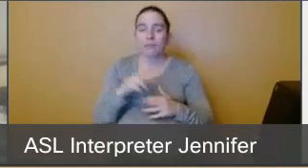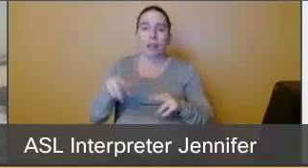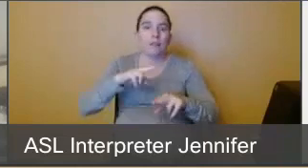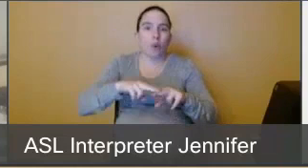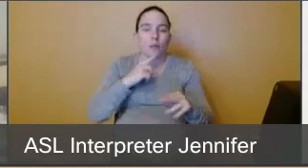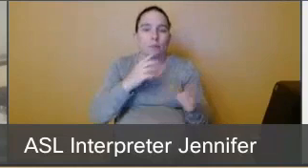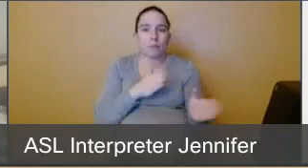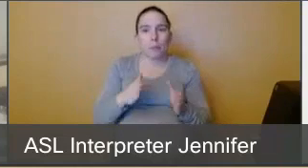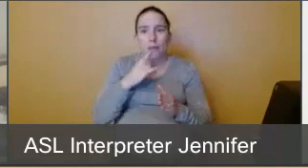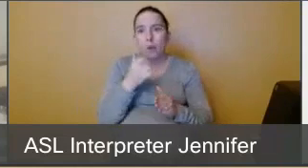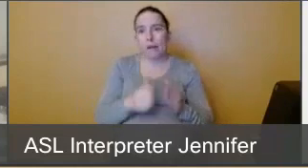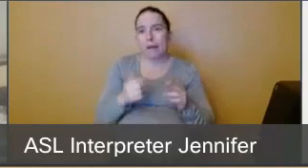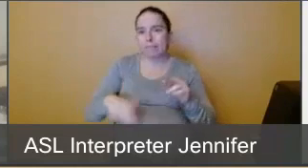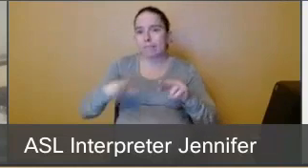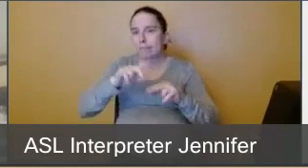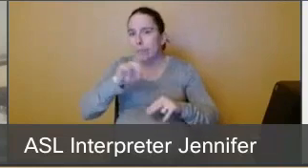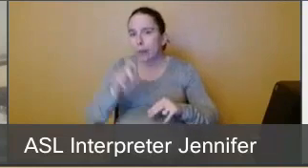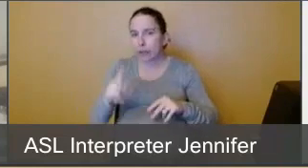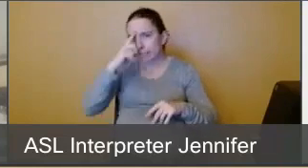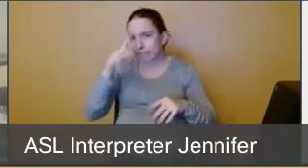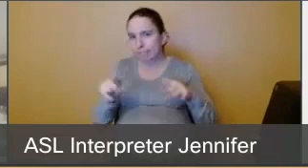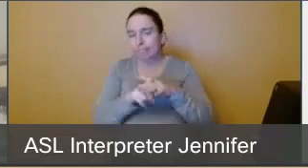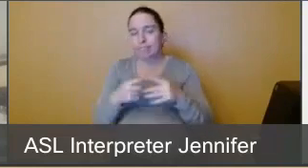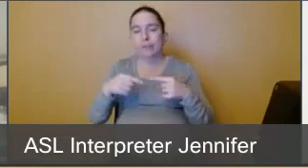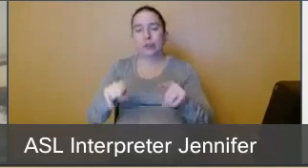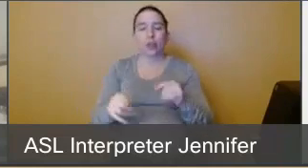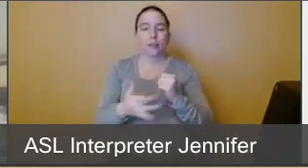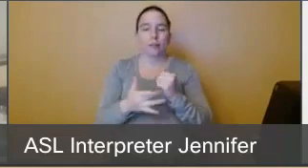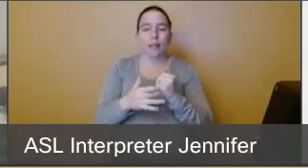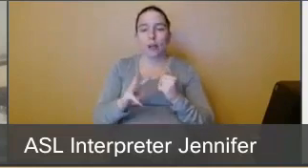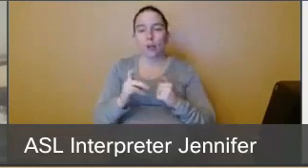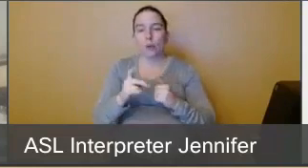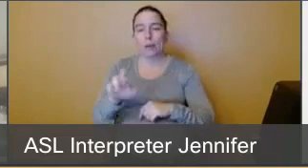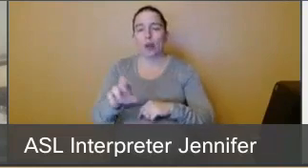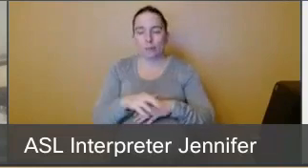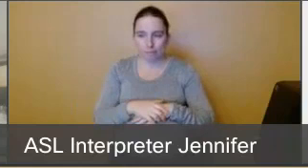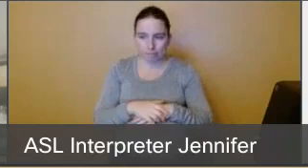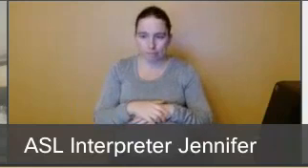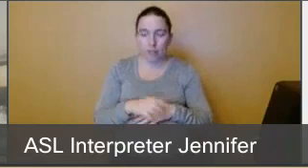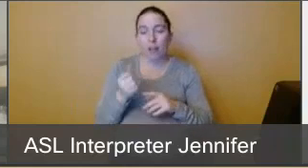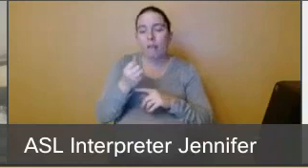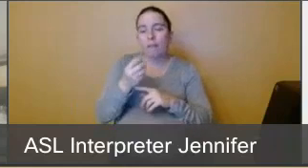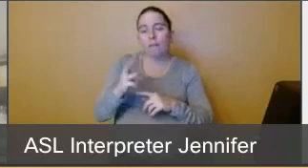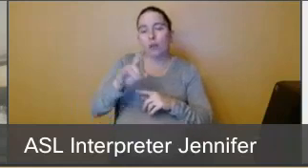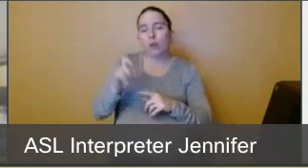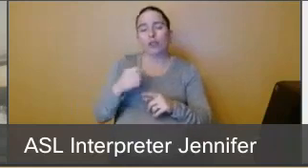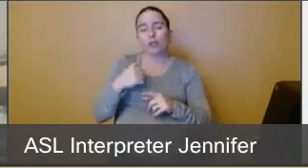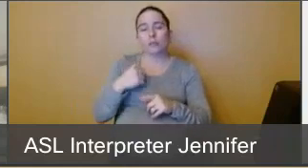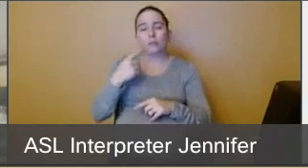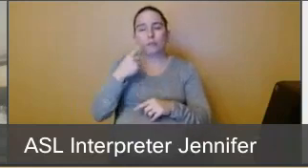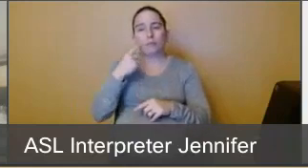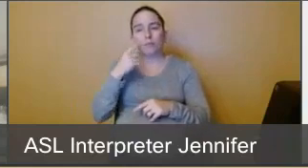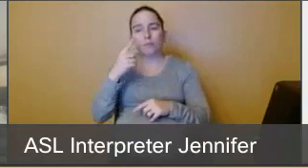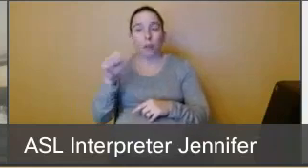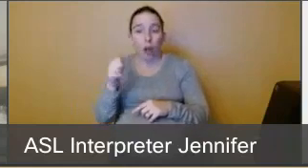for any additional questions you may have during the technical assistance webinar. A couple of questions that I think other questions that we